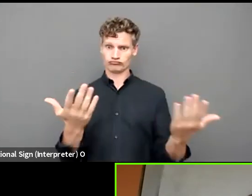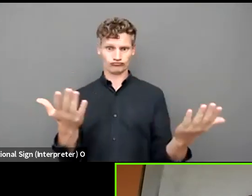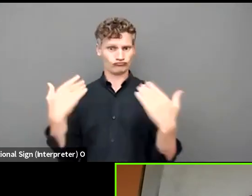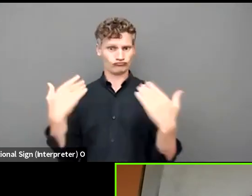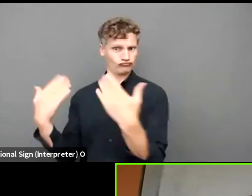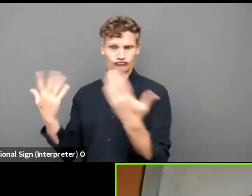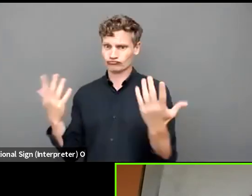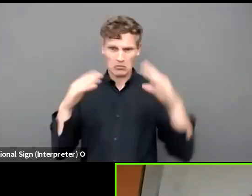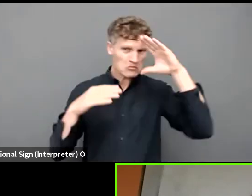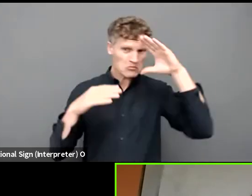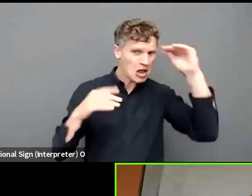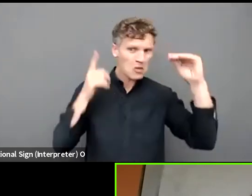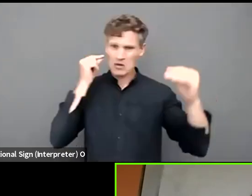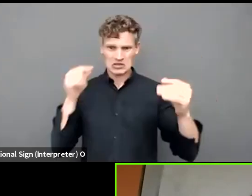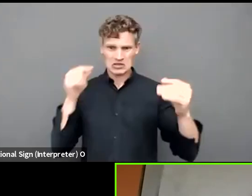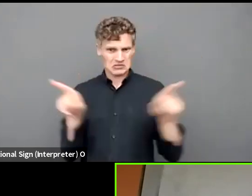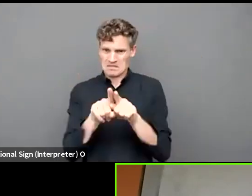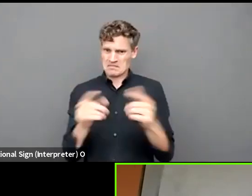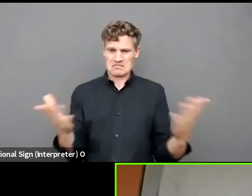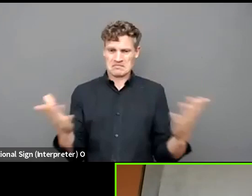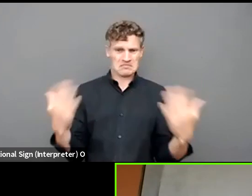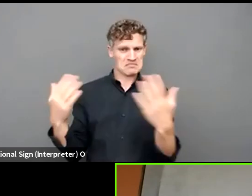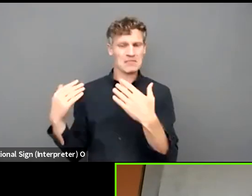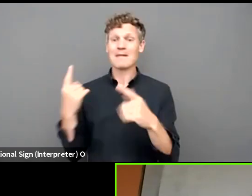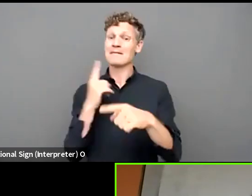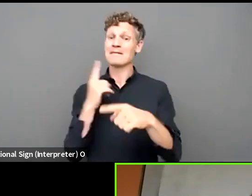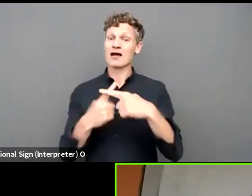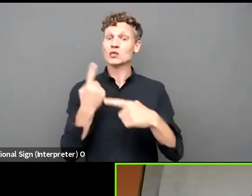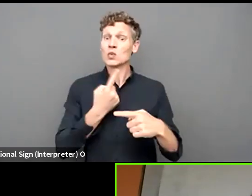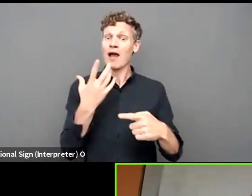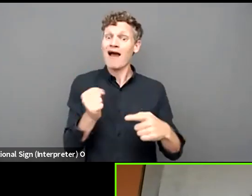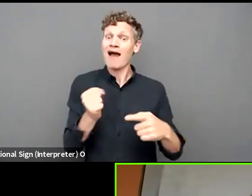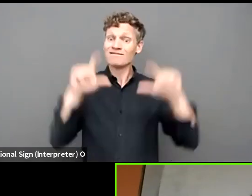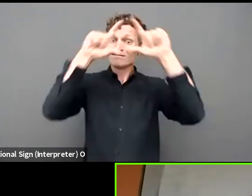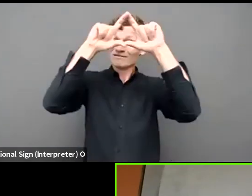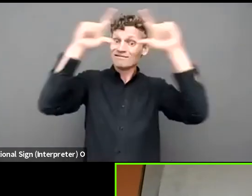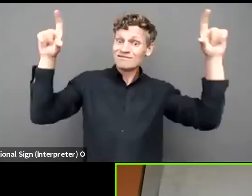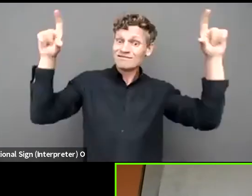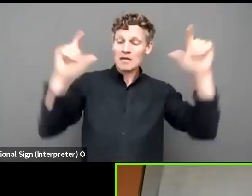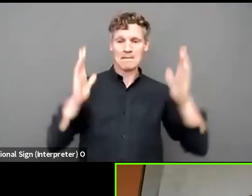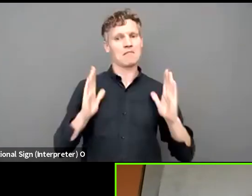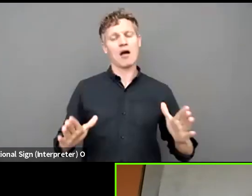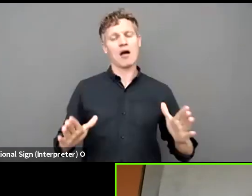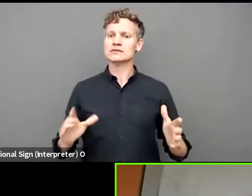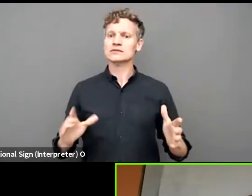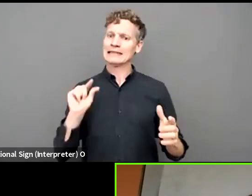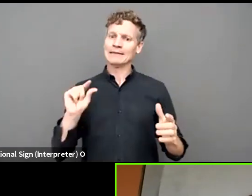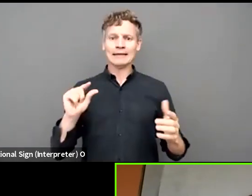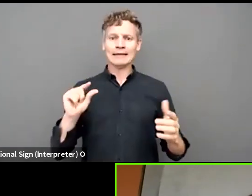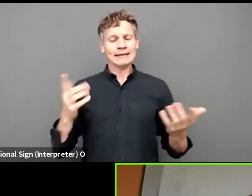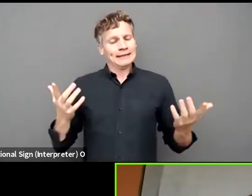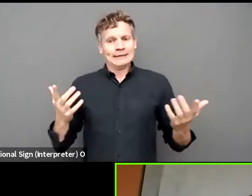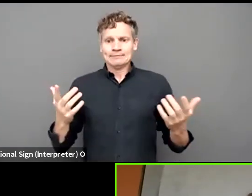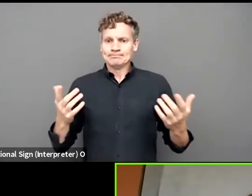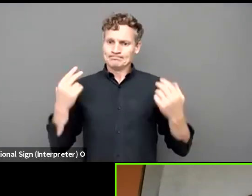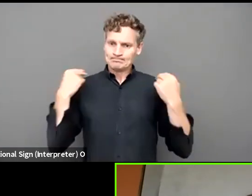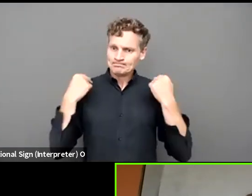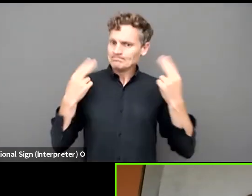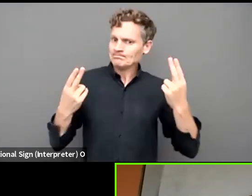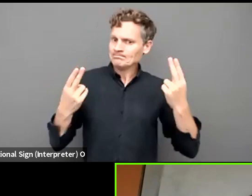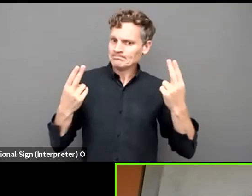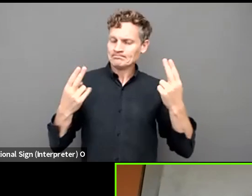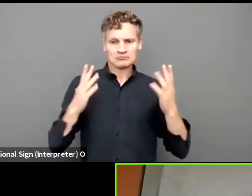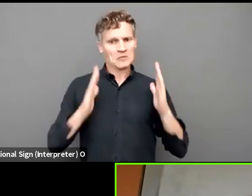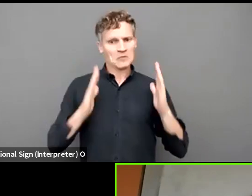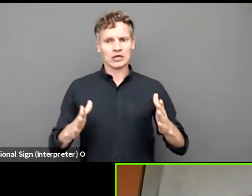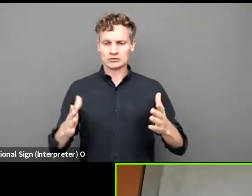differently and encourage diversity, but they have to do so in a systematic way. I mean, this has to be embedded in the HR and